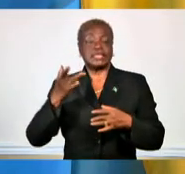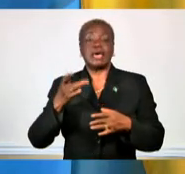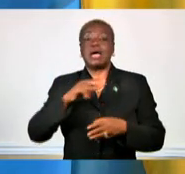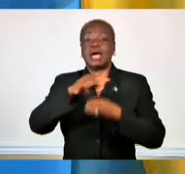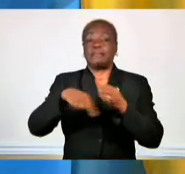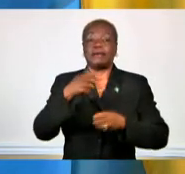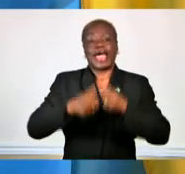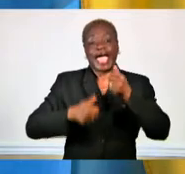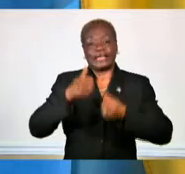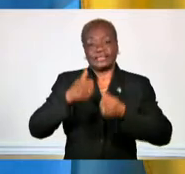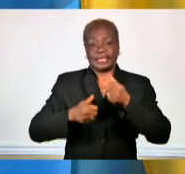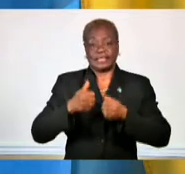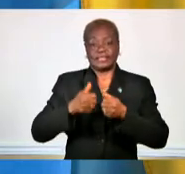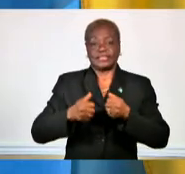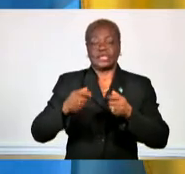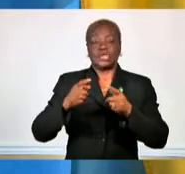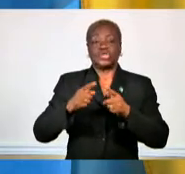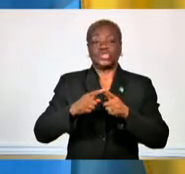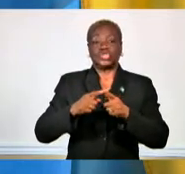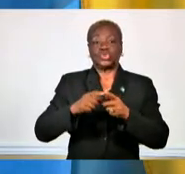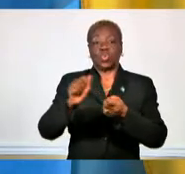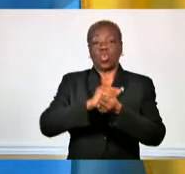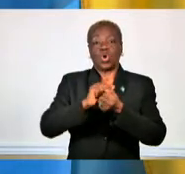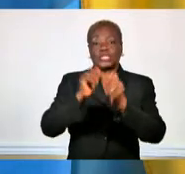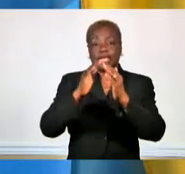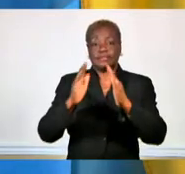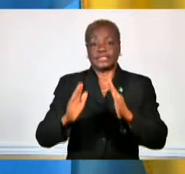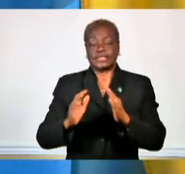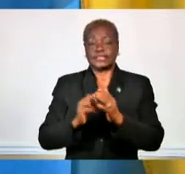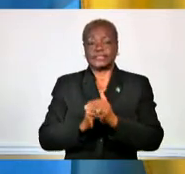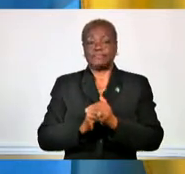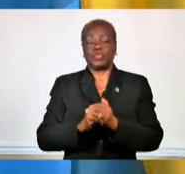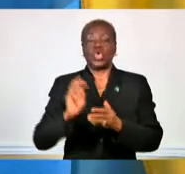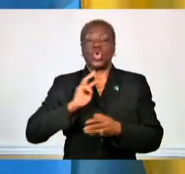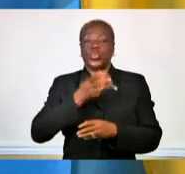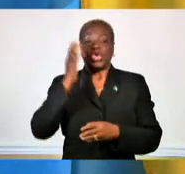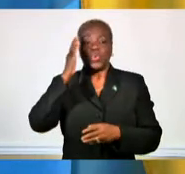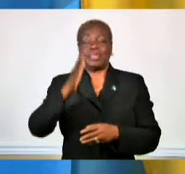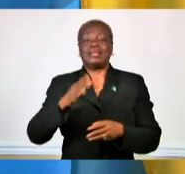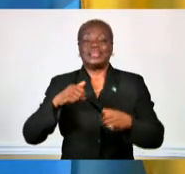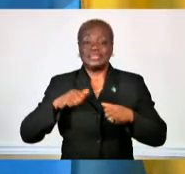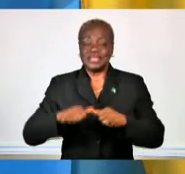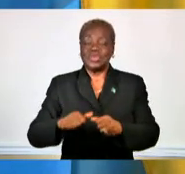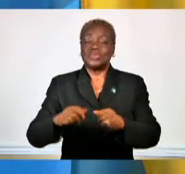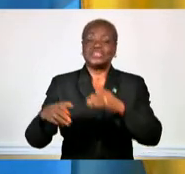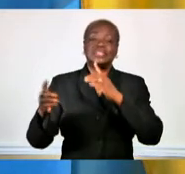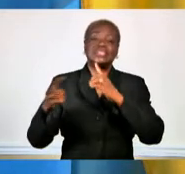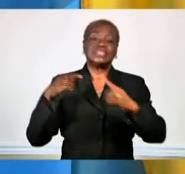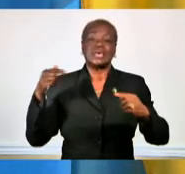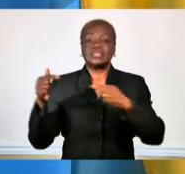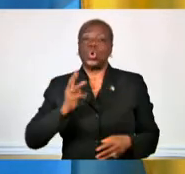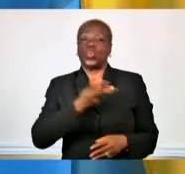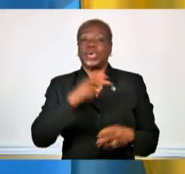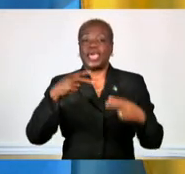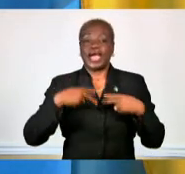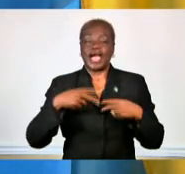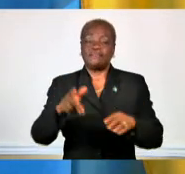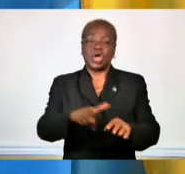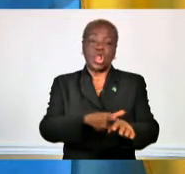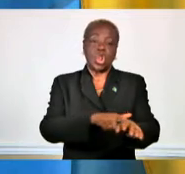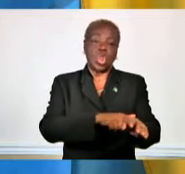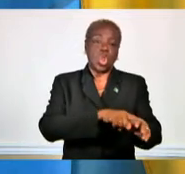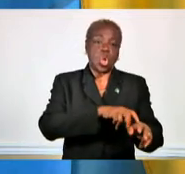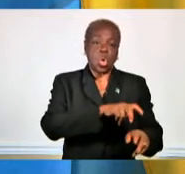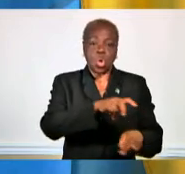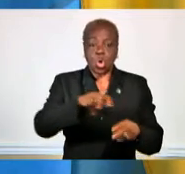regarding access to laundromats. We will continue discussions with the health professionals on